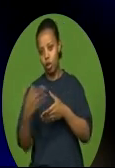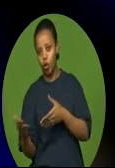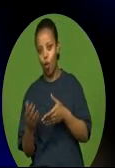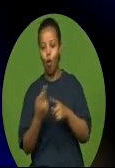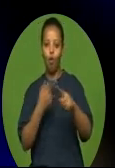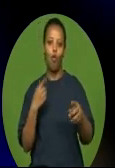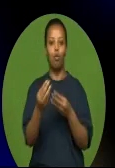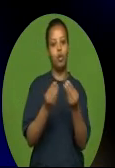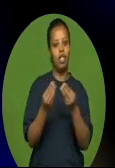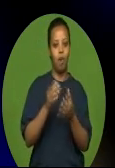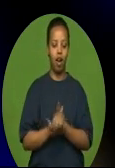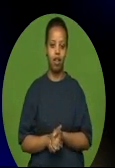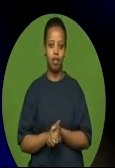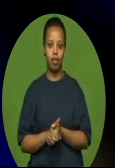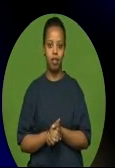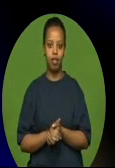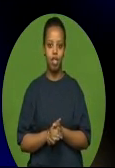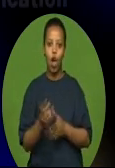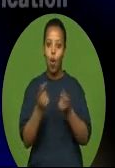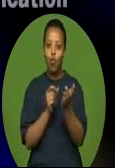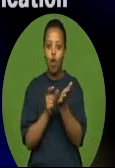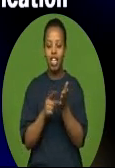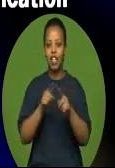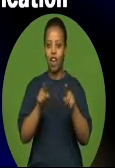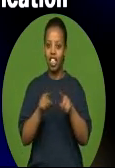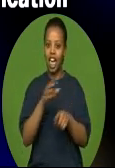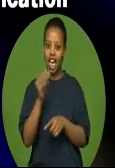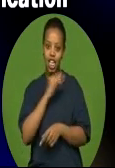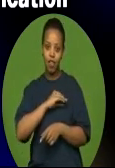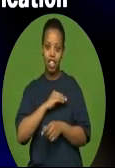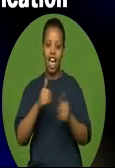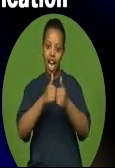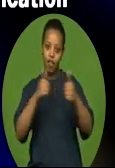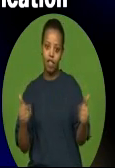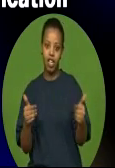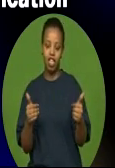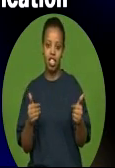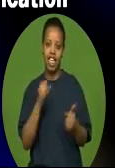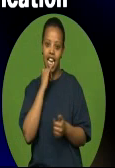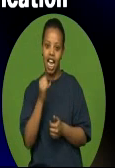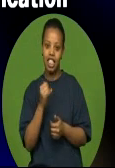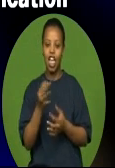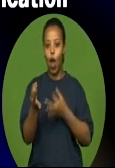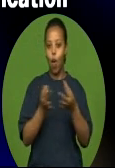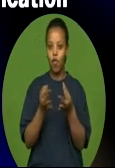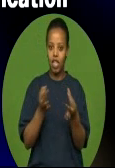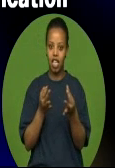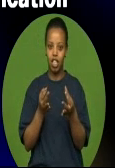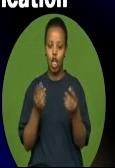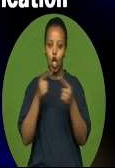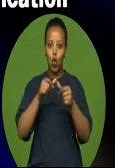competitors withdraw from the market. Brand differentiation and feature diversification